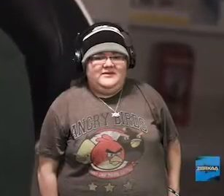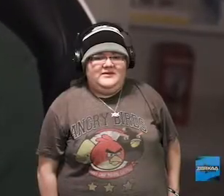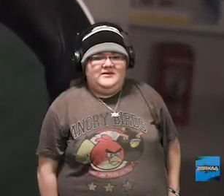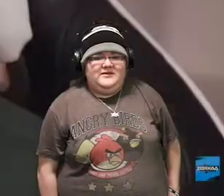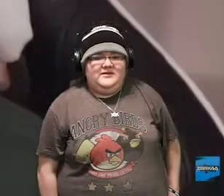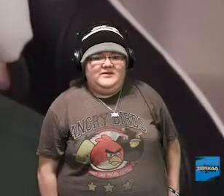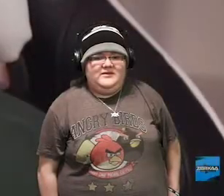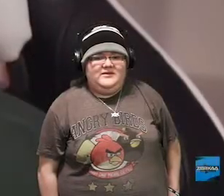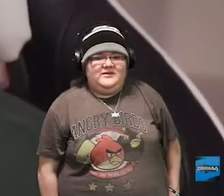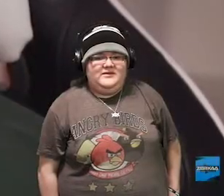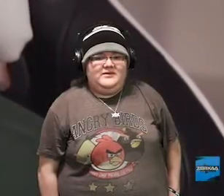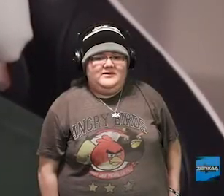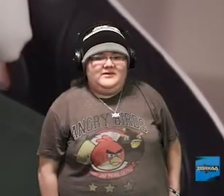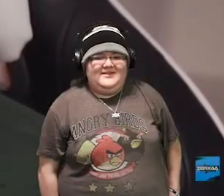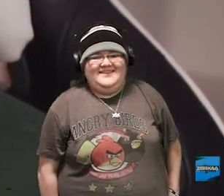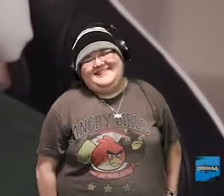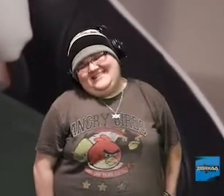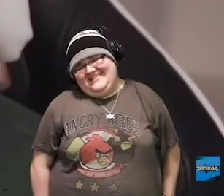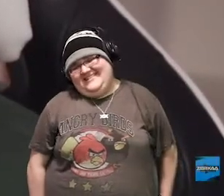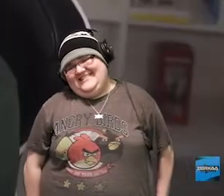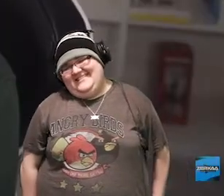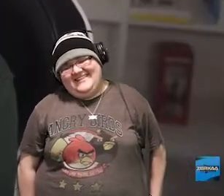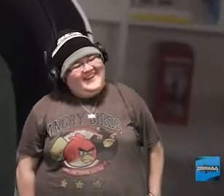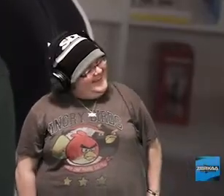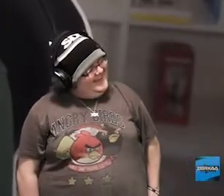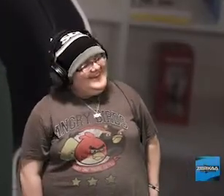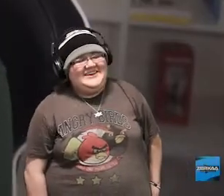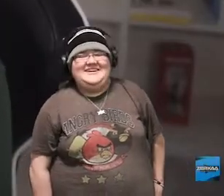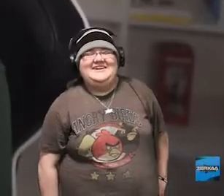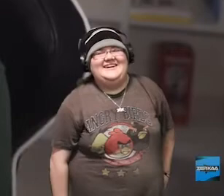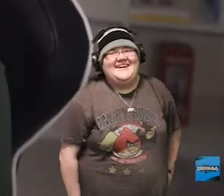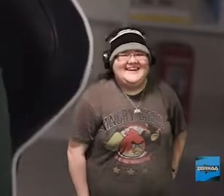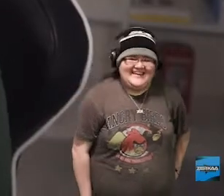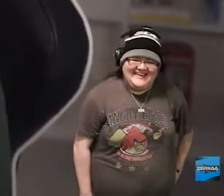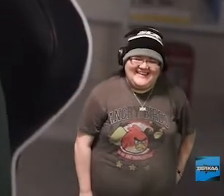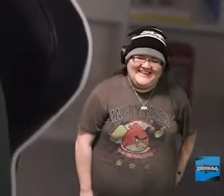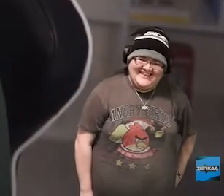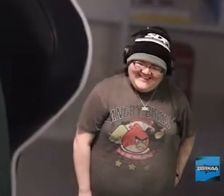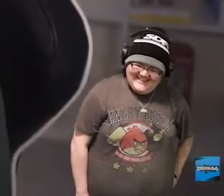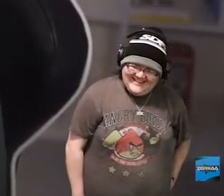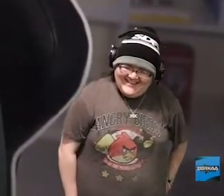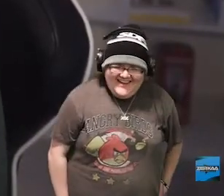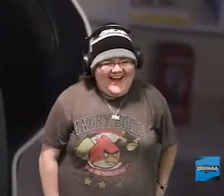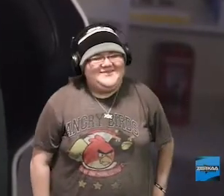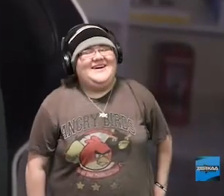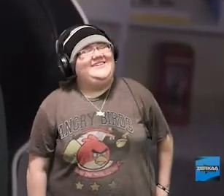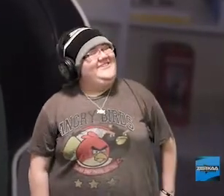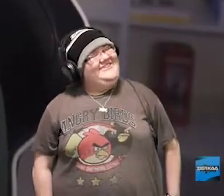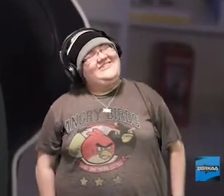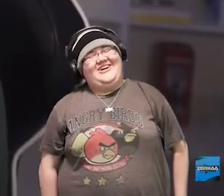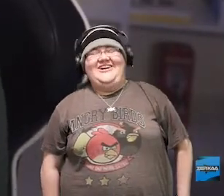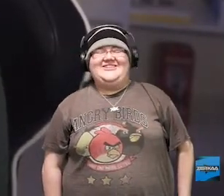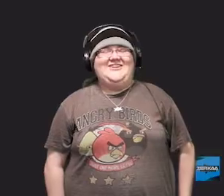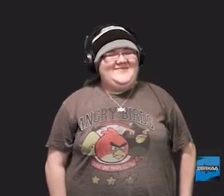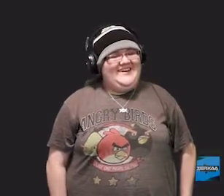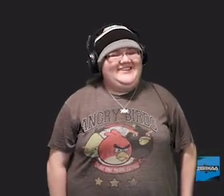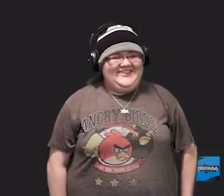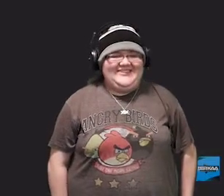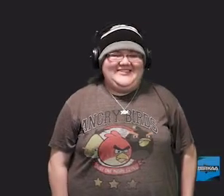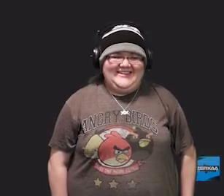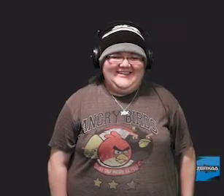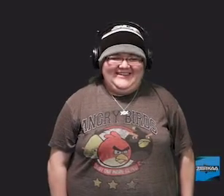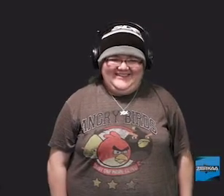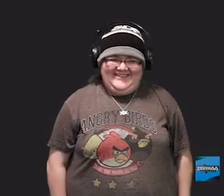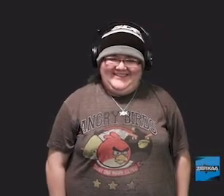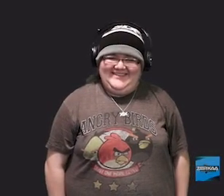confused. How have I won? But I do love when people make a good old spreadsheet. I'm not helping with the boring meme, am I? But I do like a good spreadsheet. Like, I bet you do, again, Josh. Simon I bet